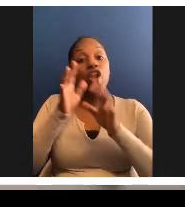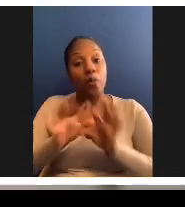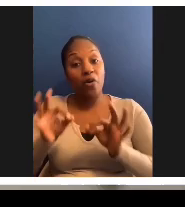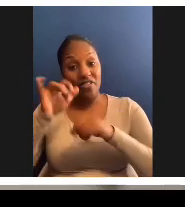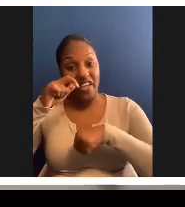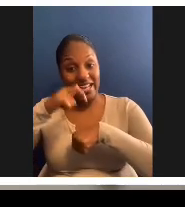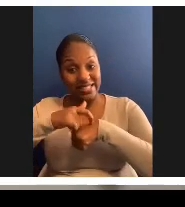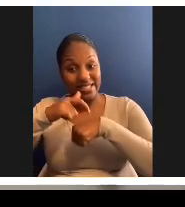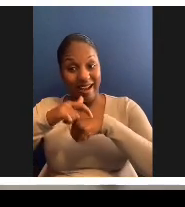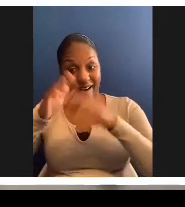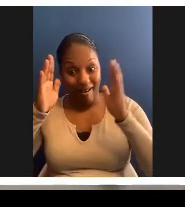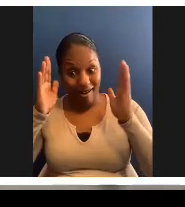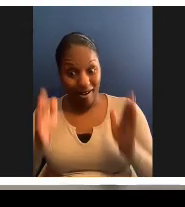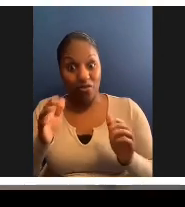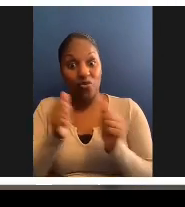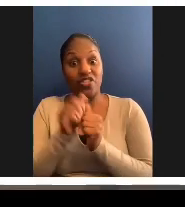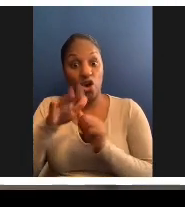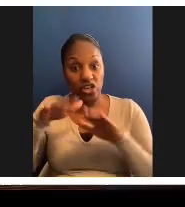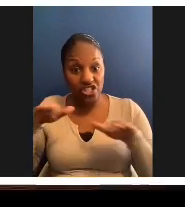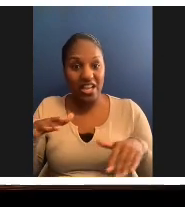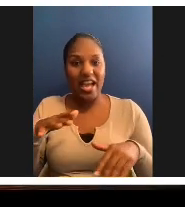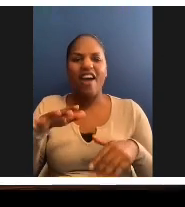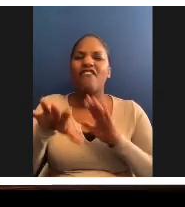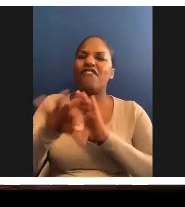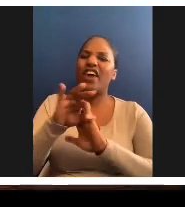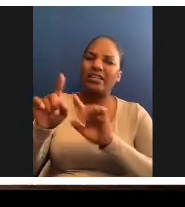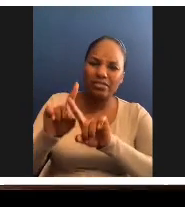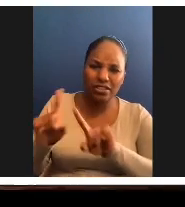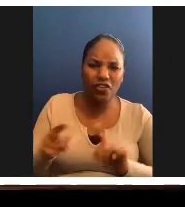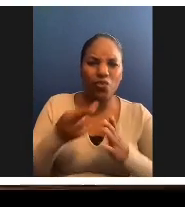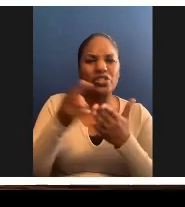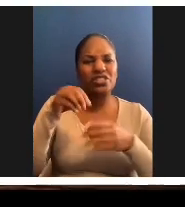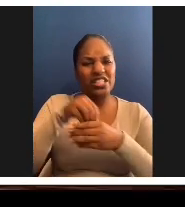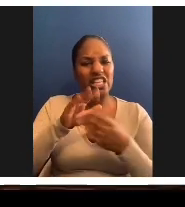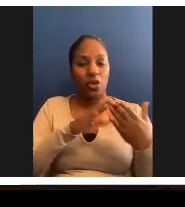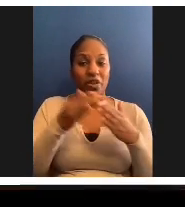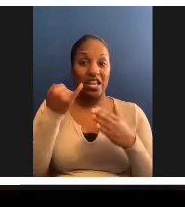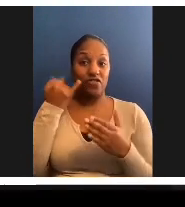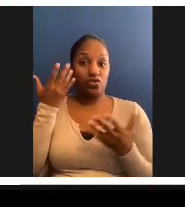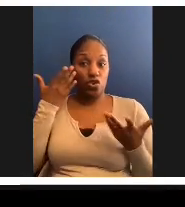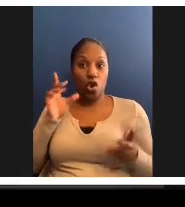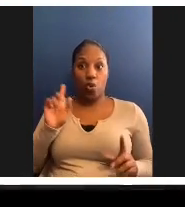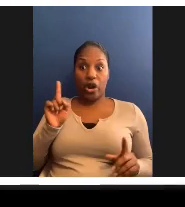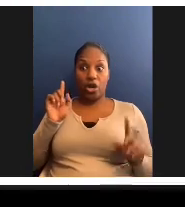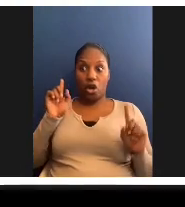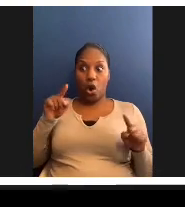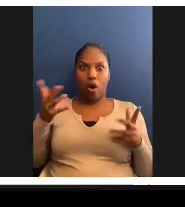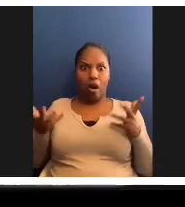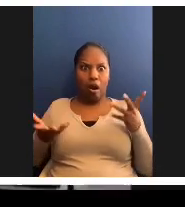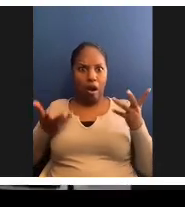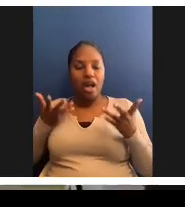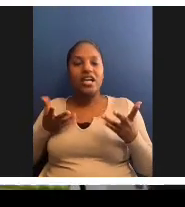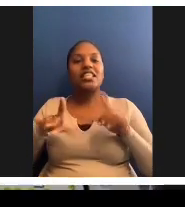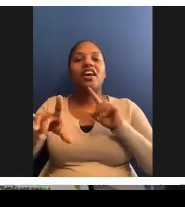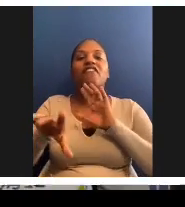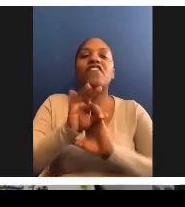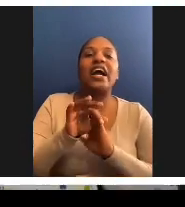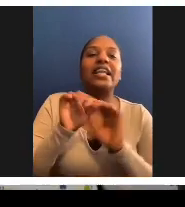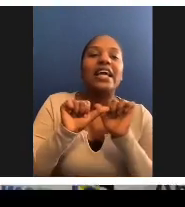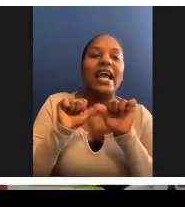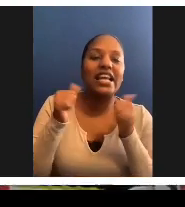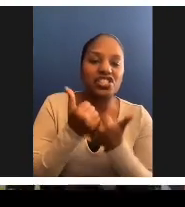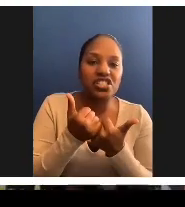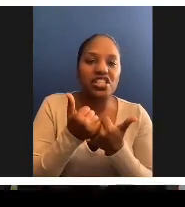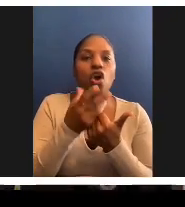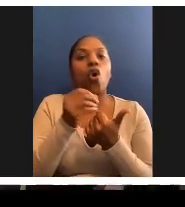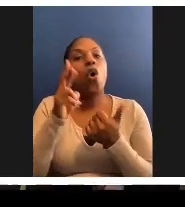frame of your child. You know, find the resources in the community. And if you don't know where to turn, then find an agency or a